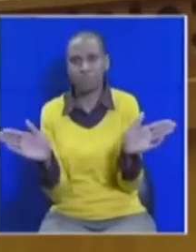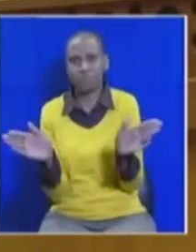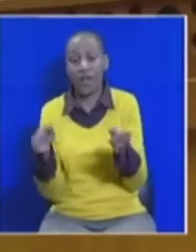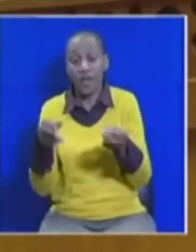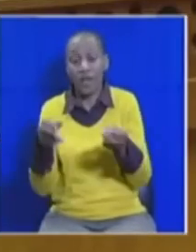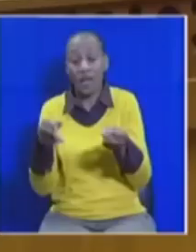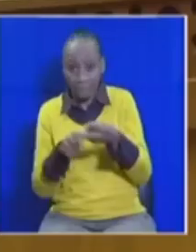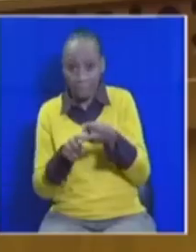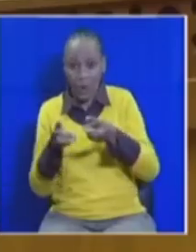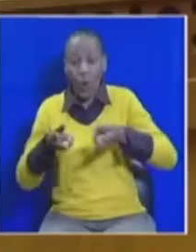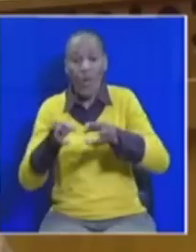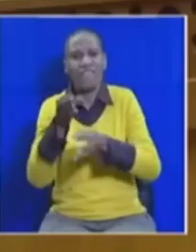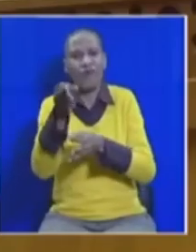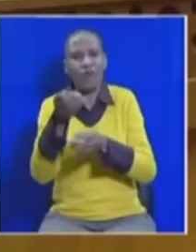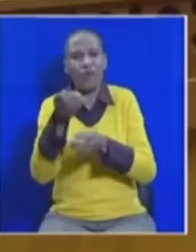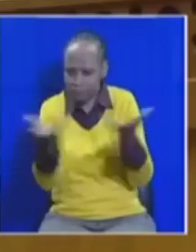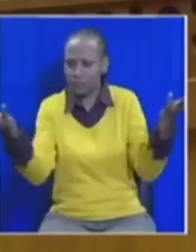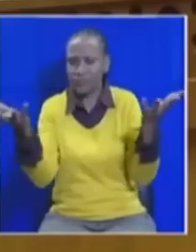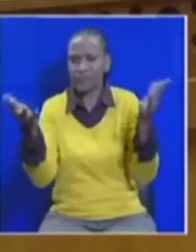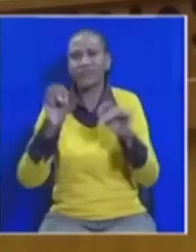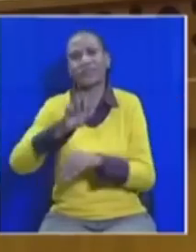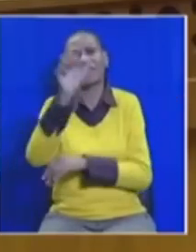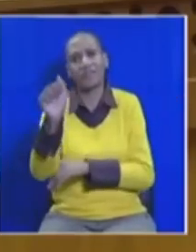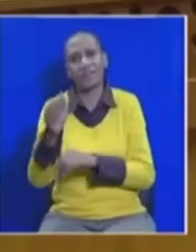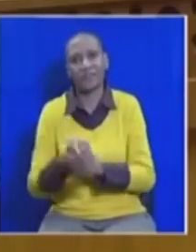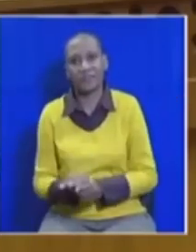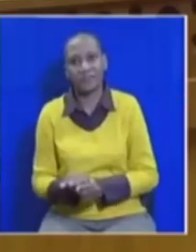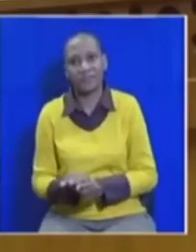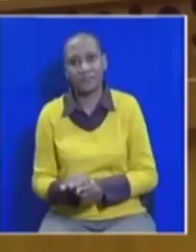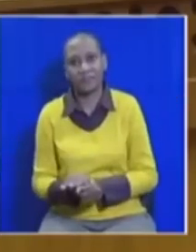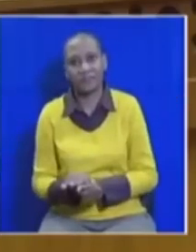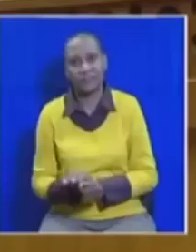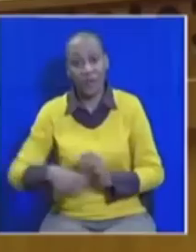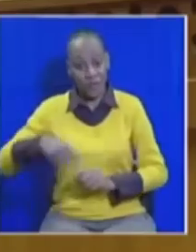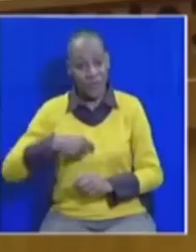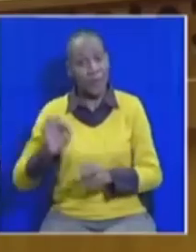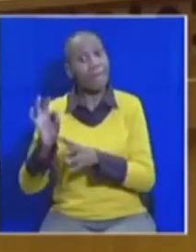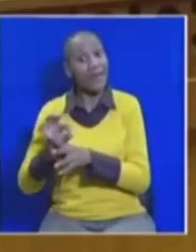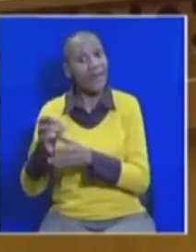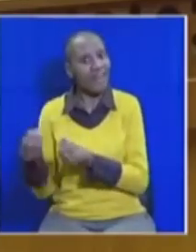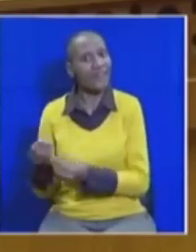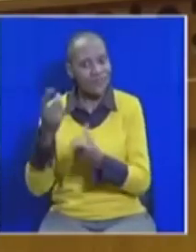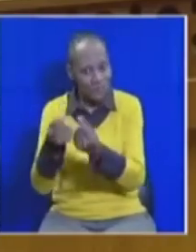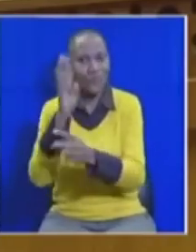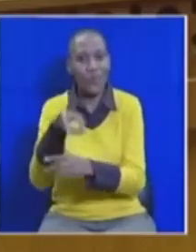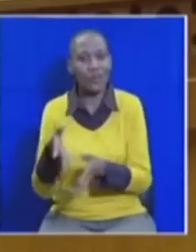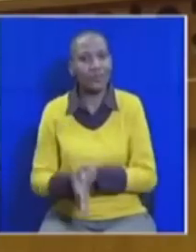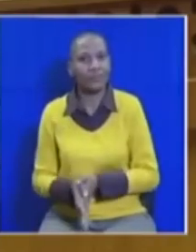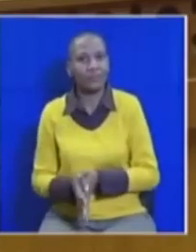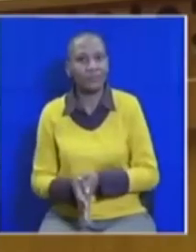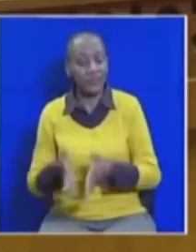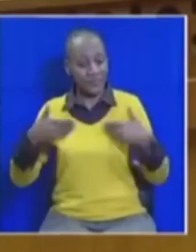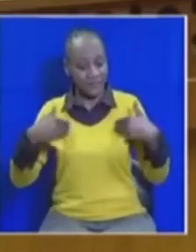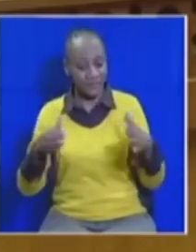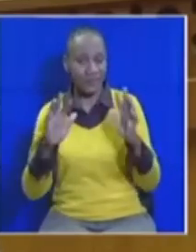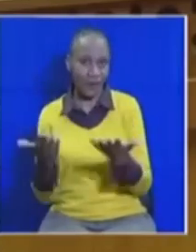way forward for the country. And that is exactly what we intend to do today. So let me start